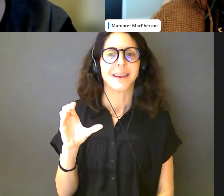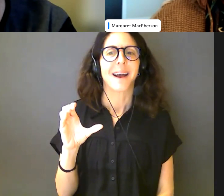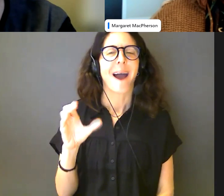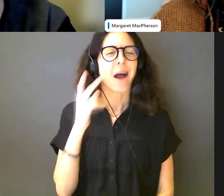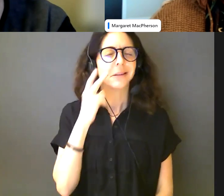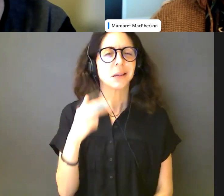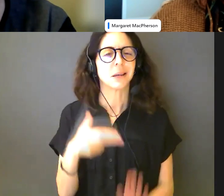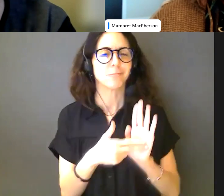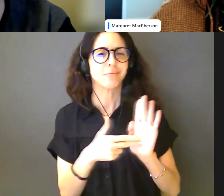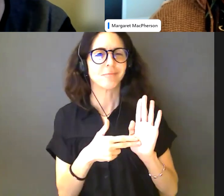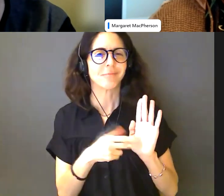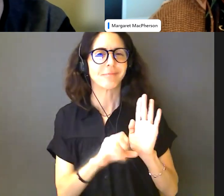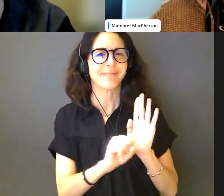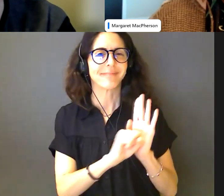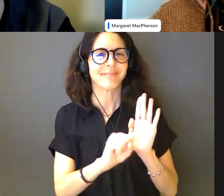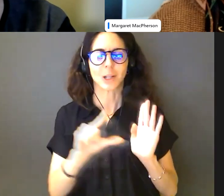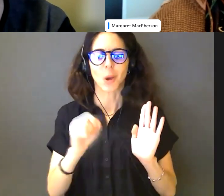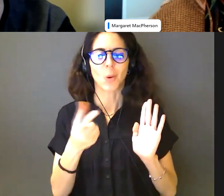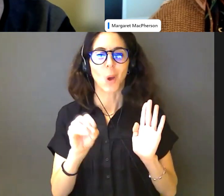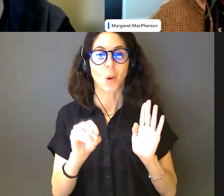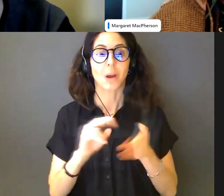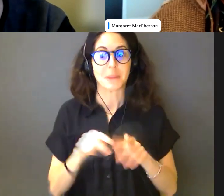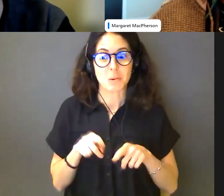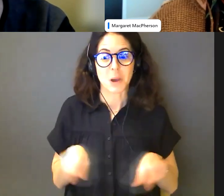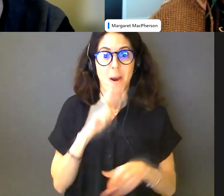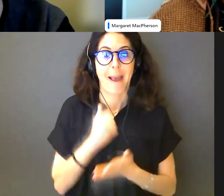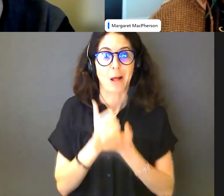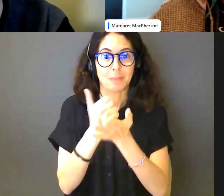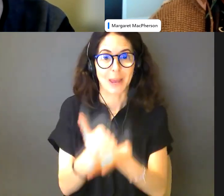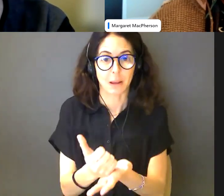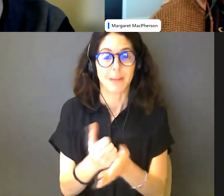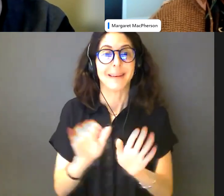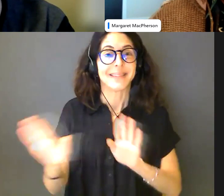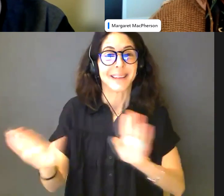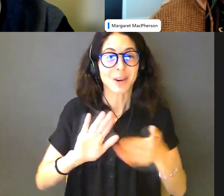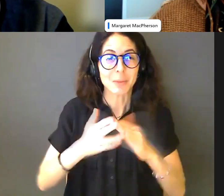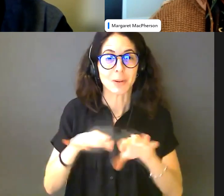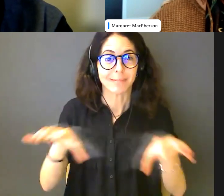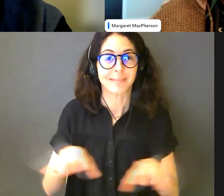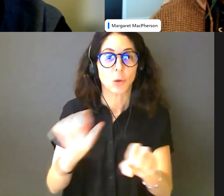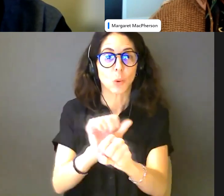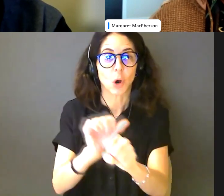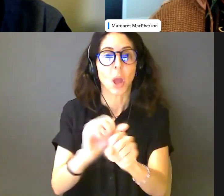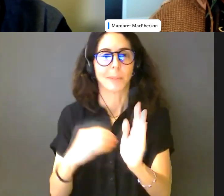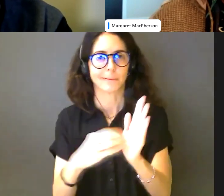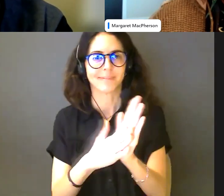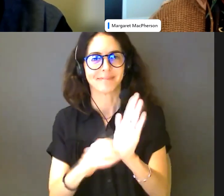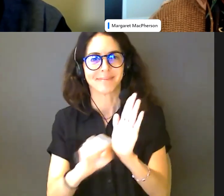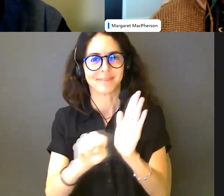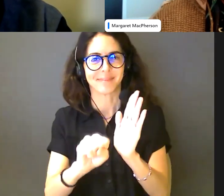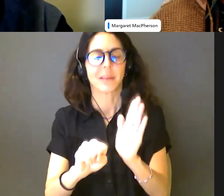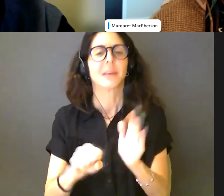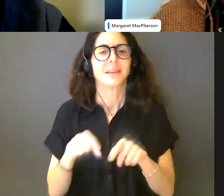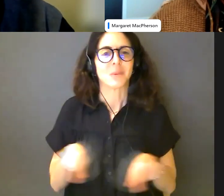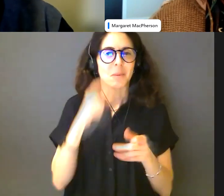logo on them, that we're helping the community. It's communities doing this work, and we're being recognized for that.